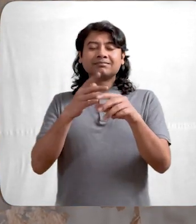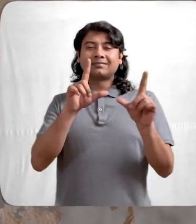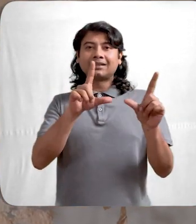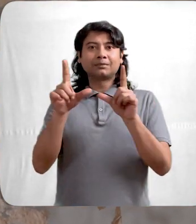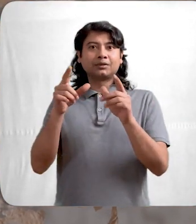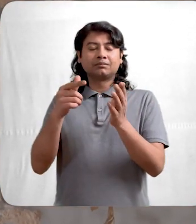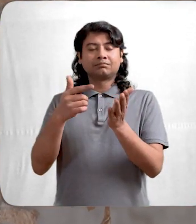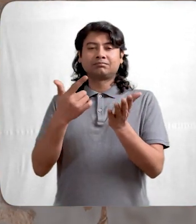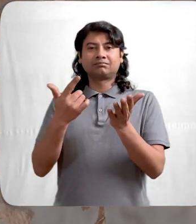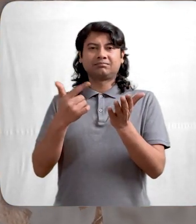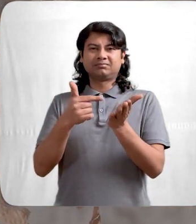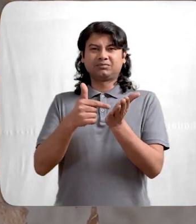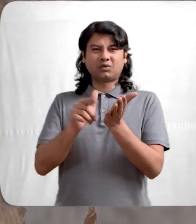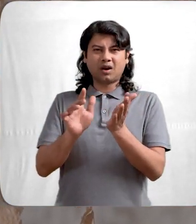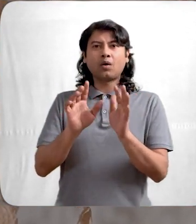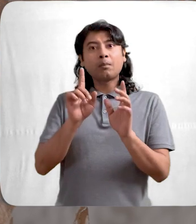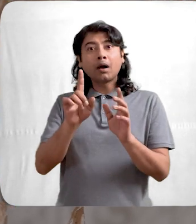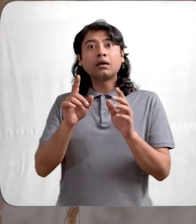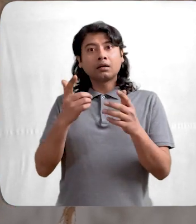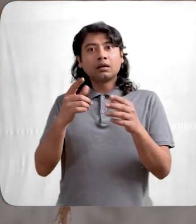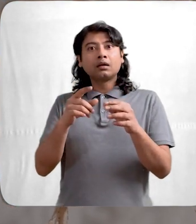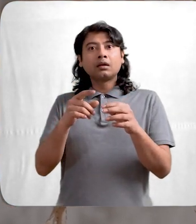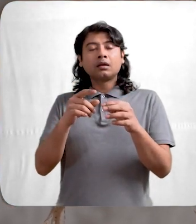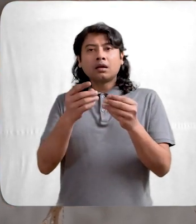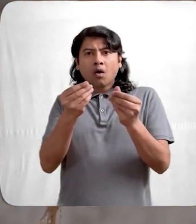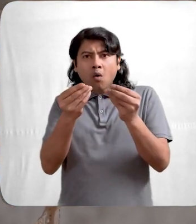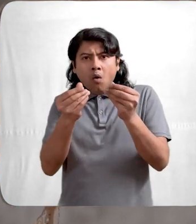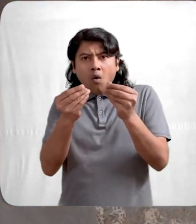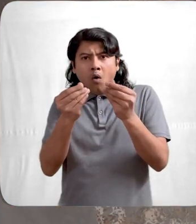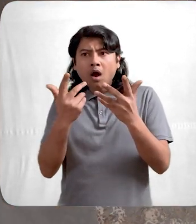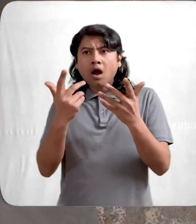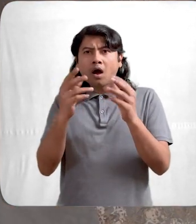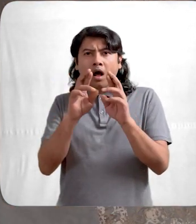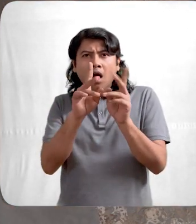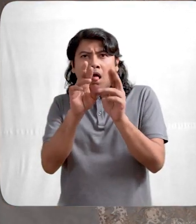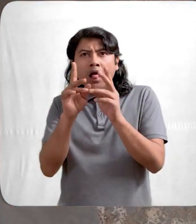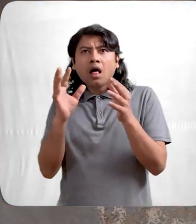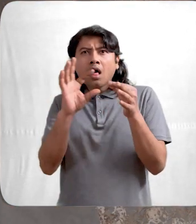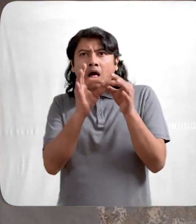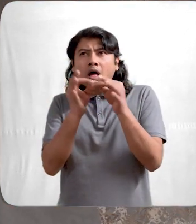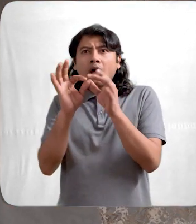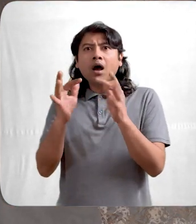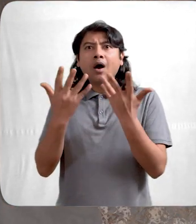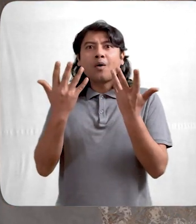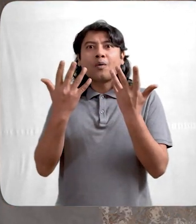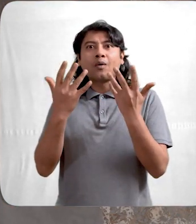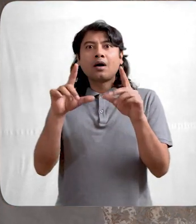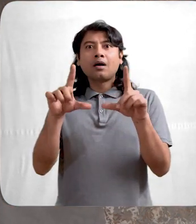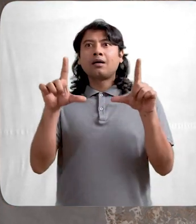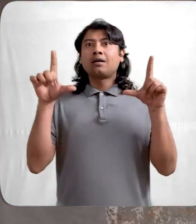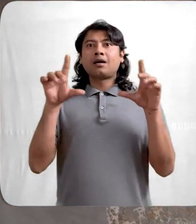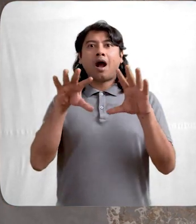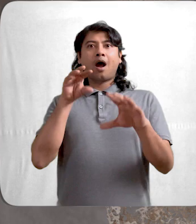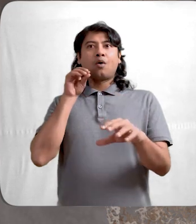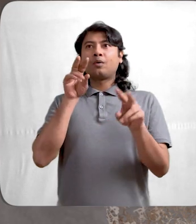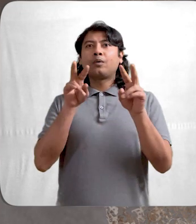important aspect. The delicacy of the paper, the vulnerability of the paper, and then the way it has come together. It looks very